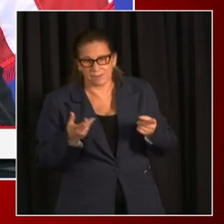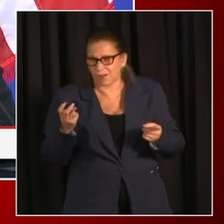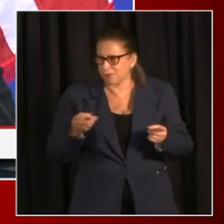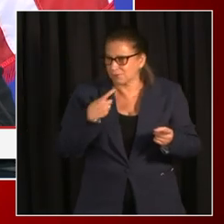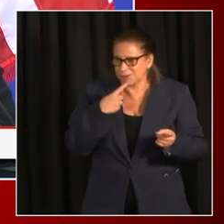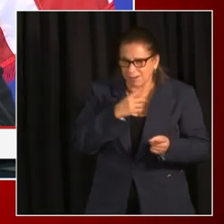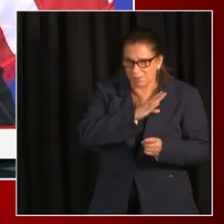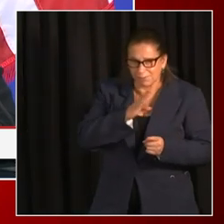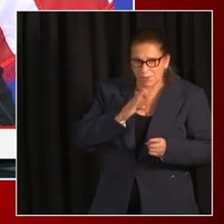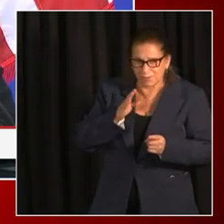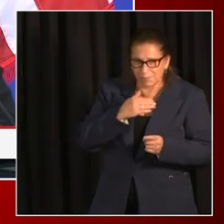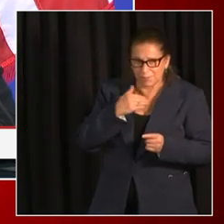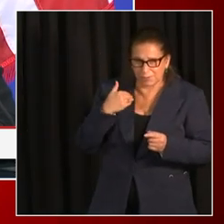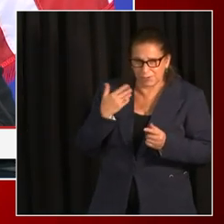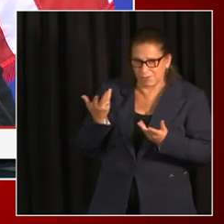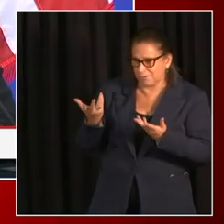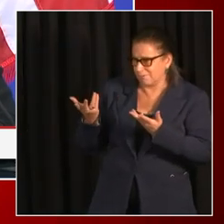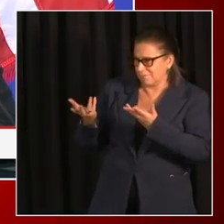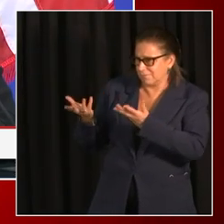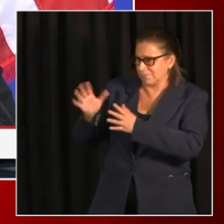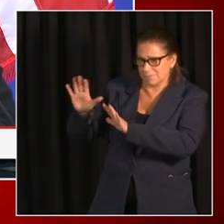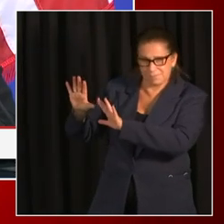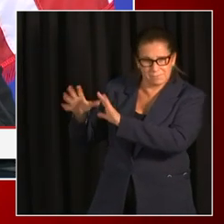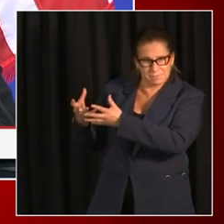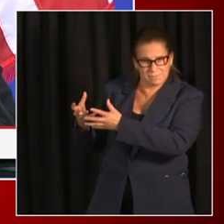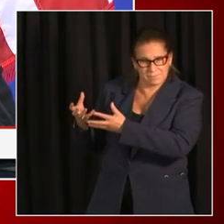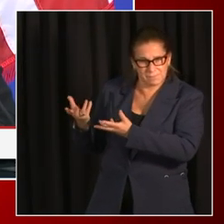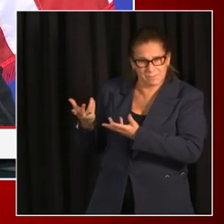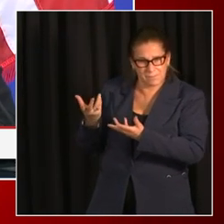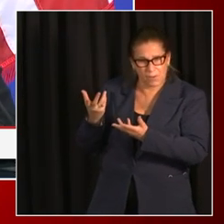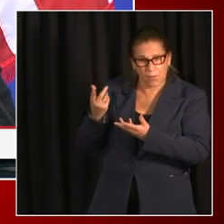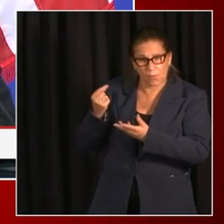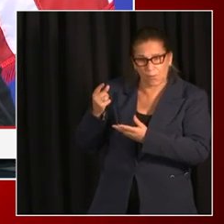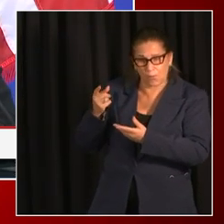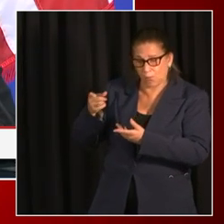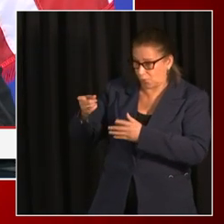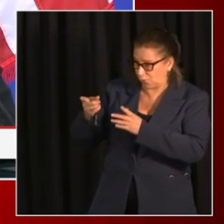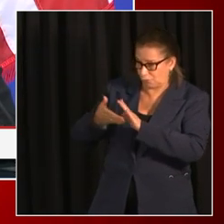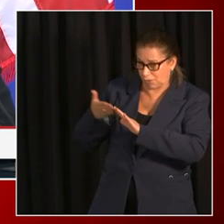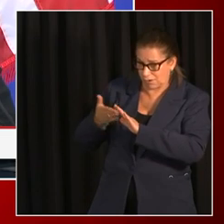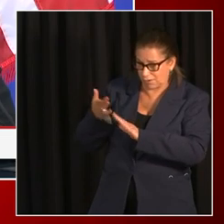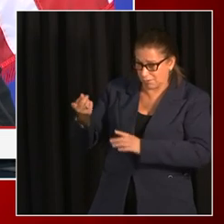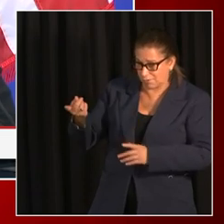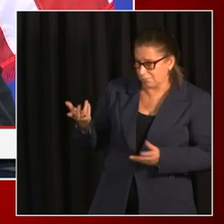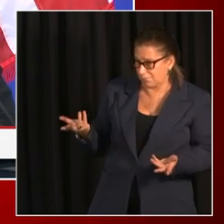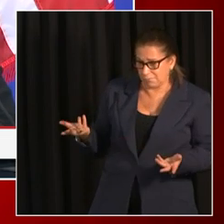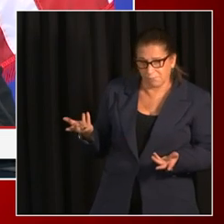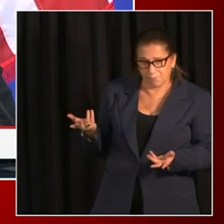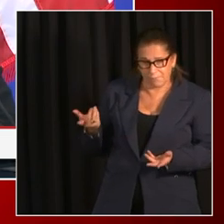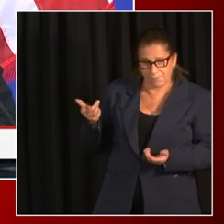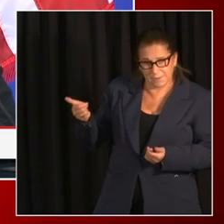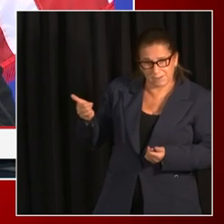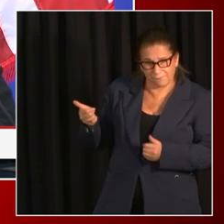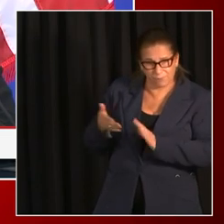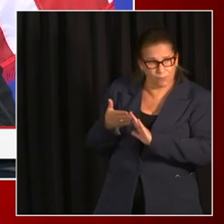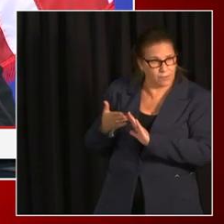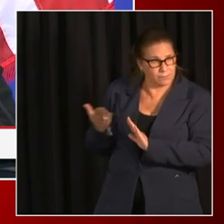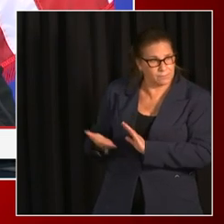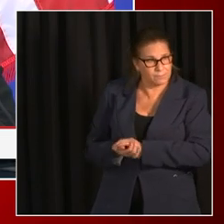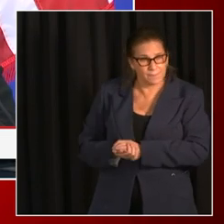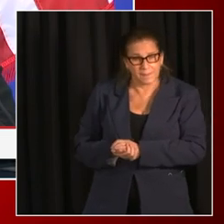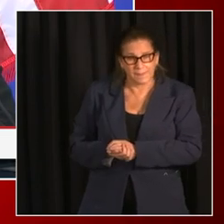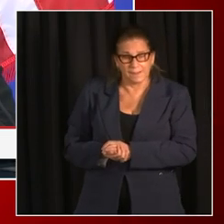responsible for an error in a piece of mail. I mean, I don't know what kind of organizations you run, but usually the board